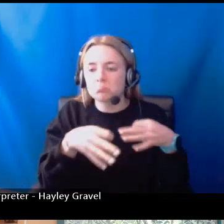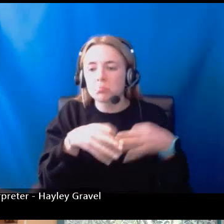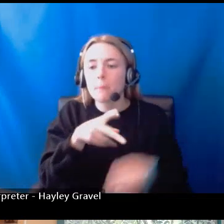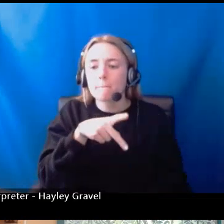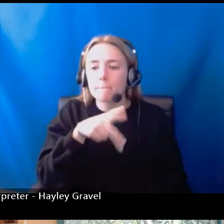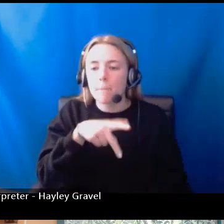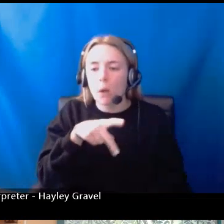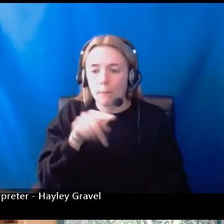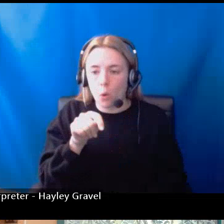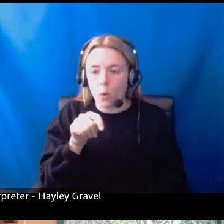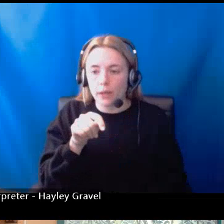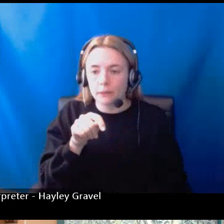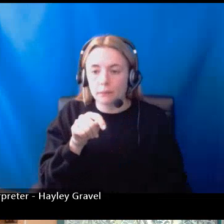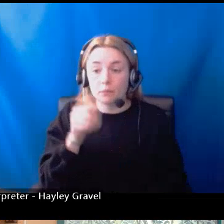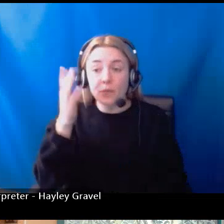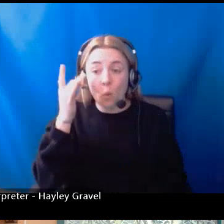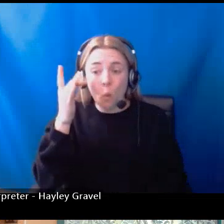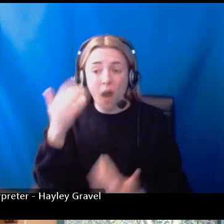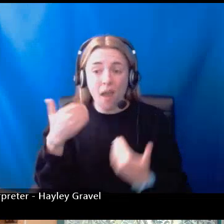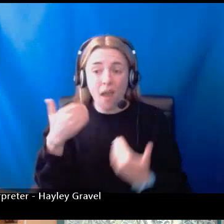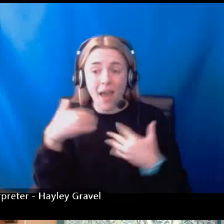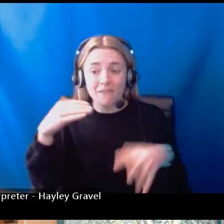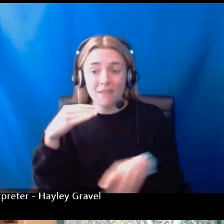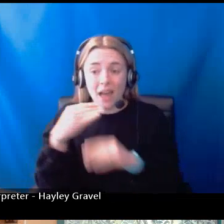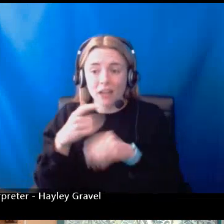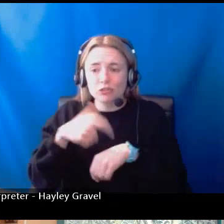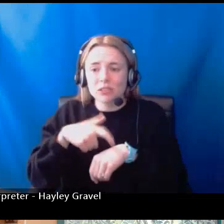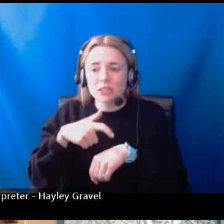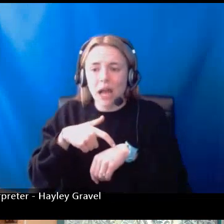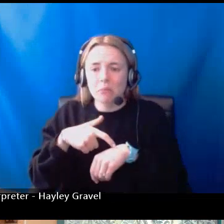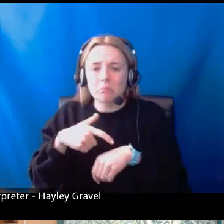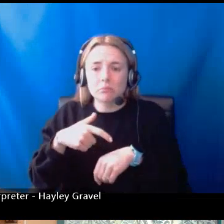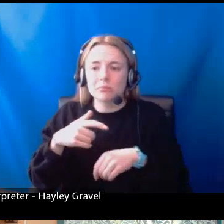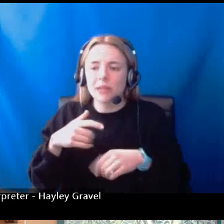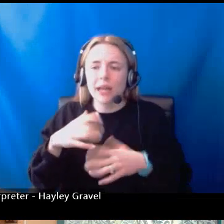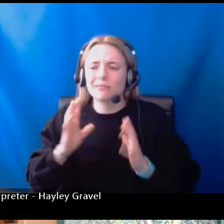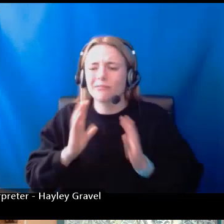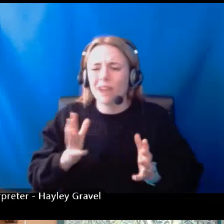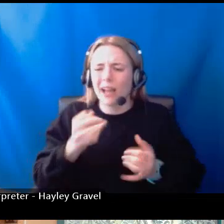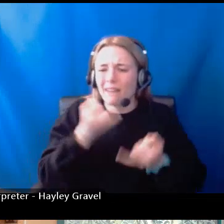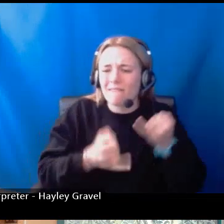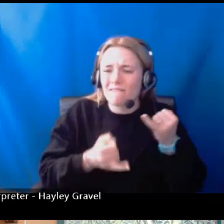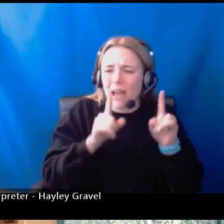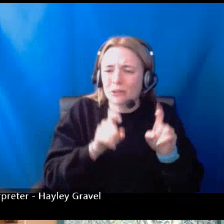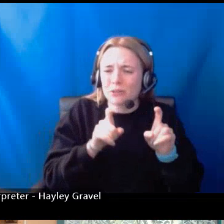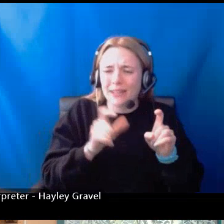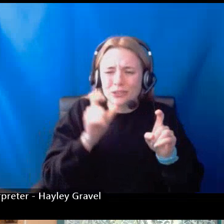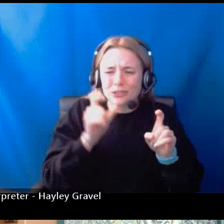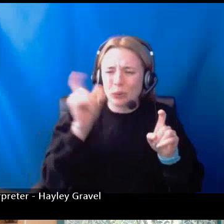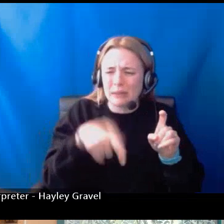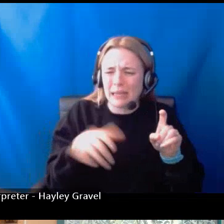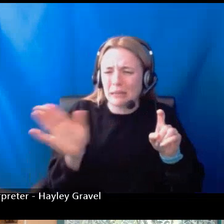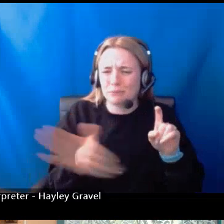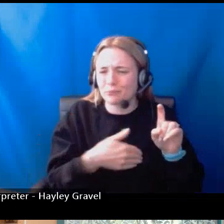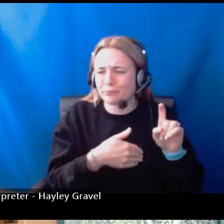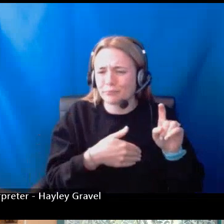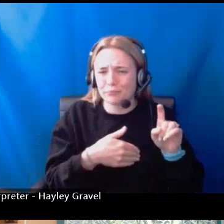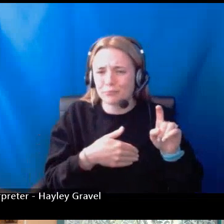you extra time. So there is no, and I'm okay with not giving a final exam. There's no need to do that.